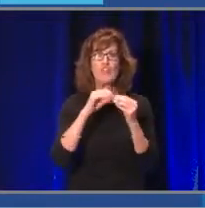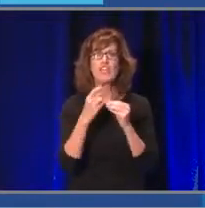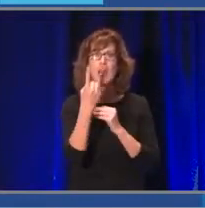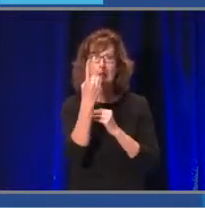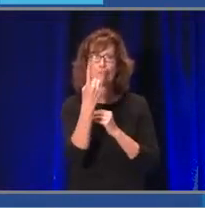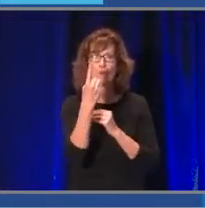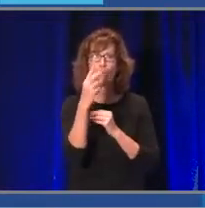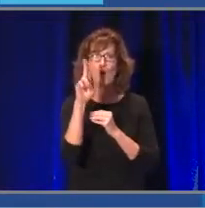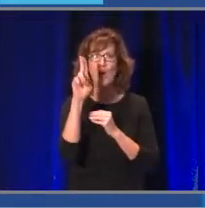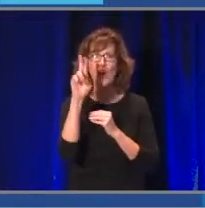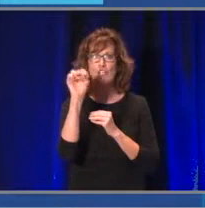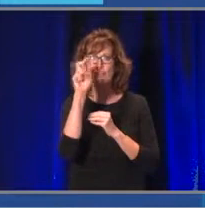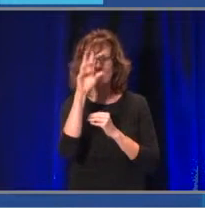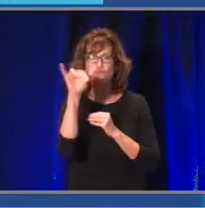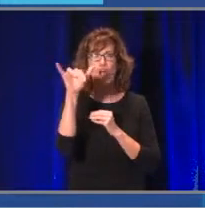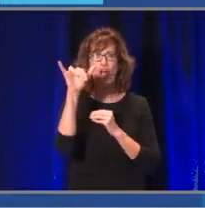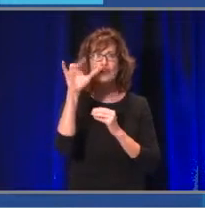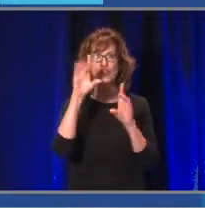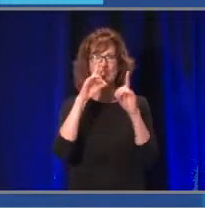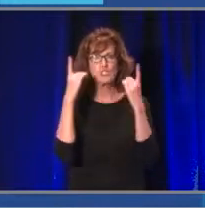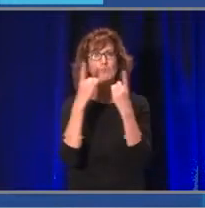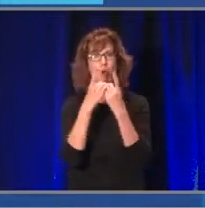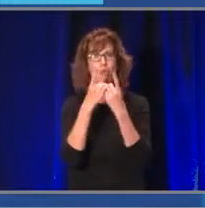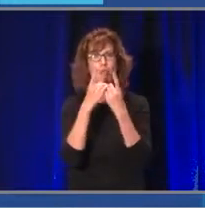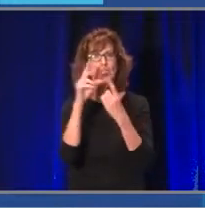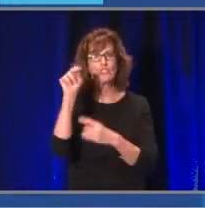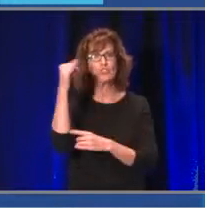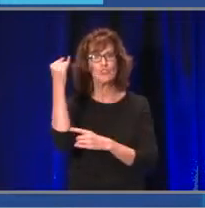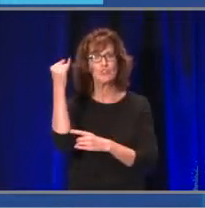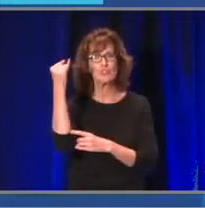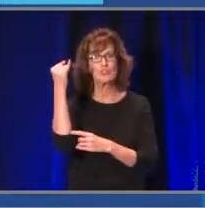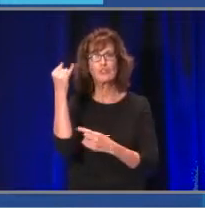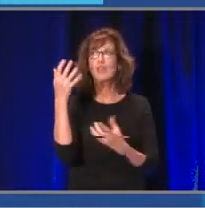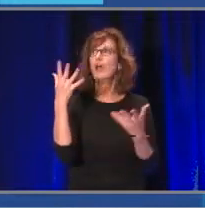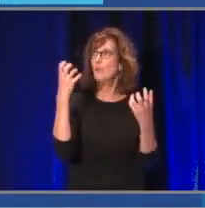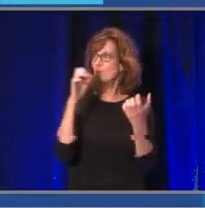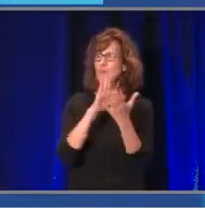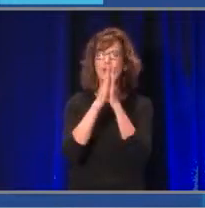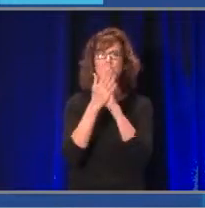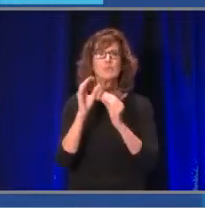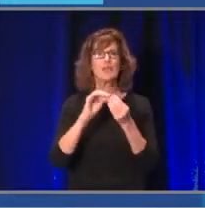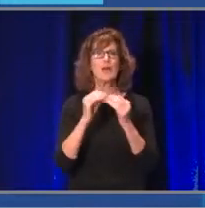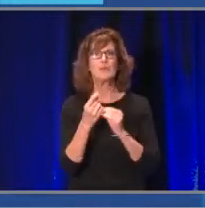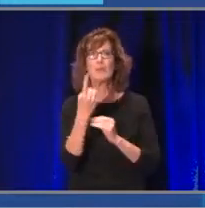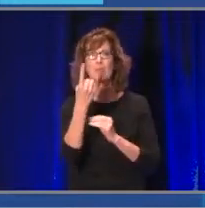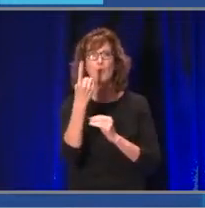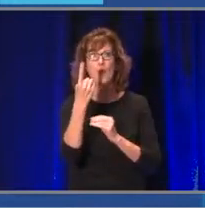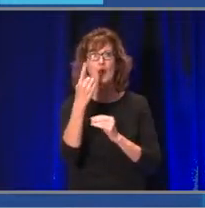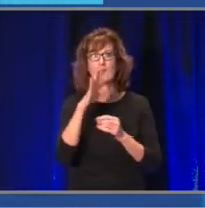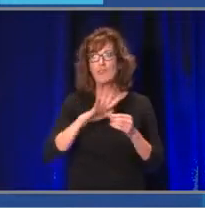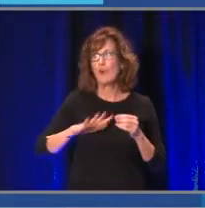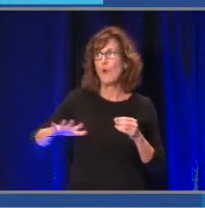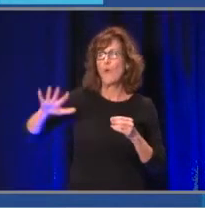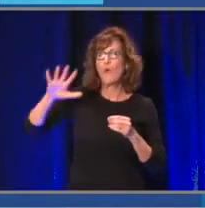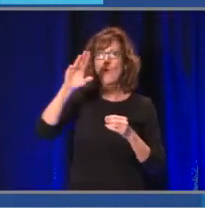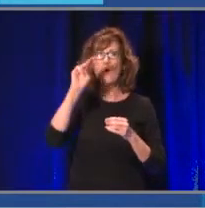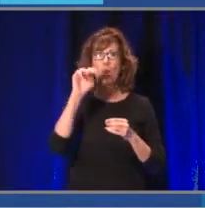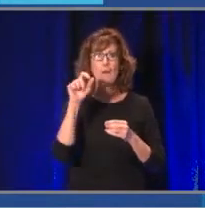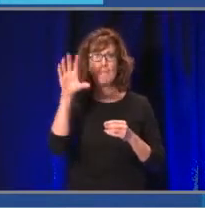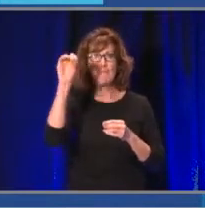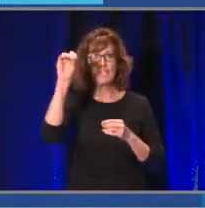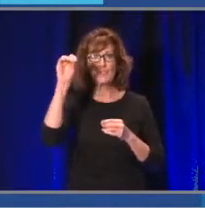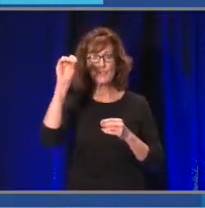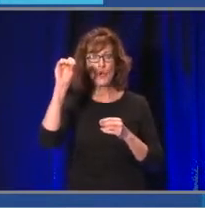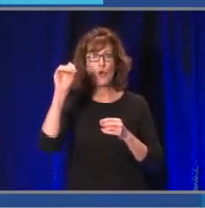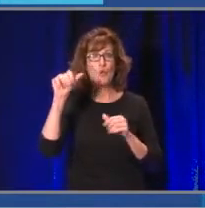Jersey, ranked by US News World Report. We want to be the #1 in the metro area. We do that by being